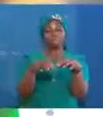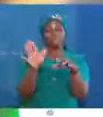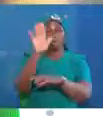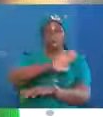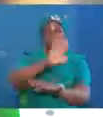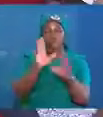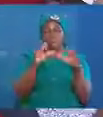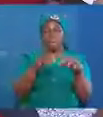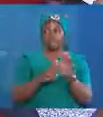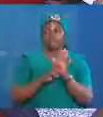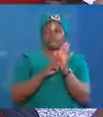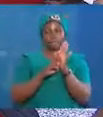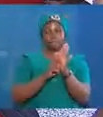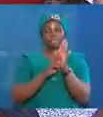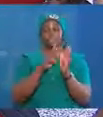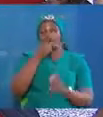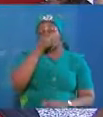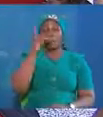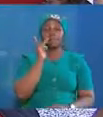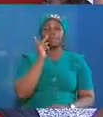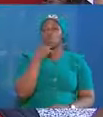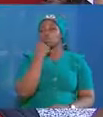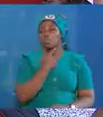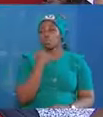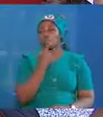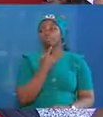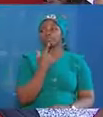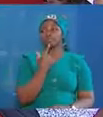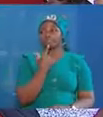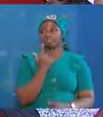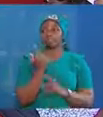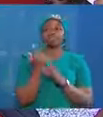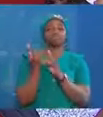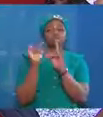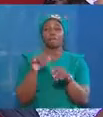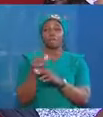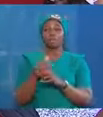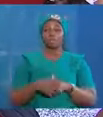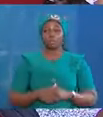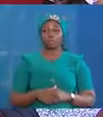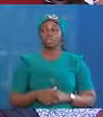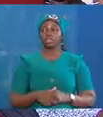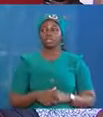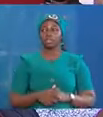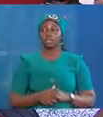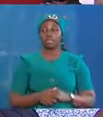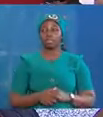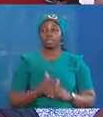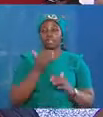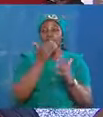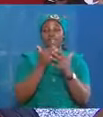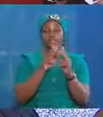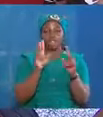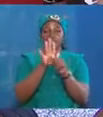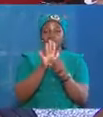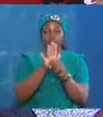is representing Kalonzo Musyoka, who has sent his apologies. He's out of the country. He called me last evening. Thank you very much.